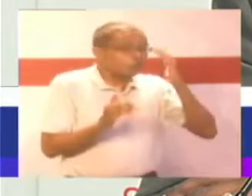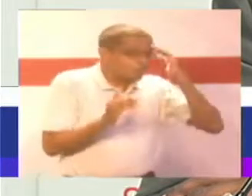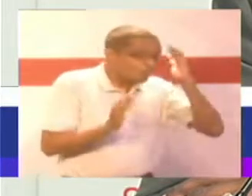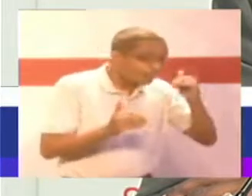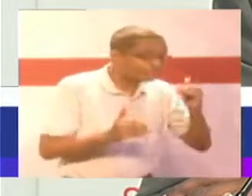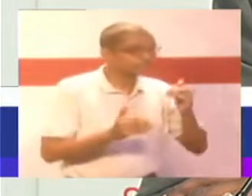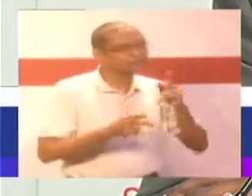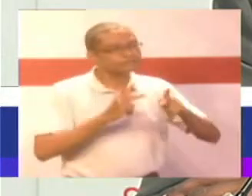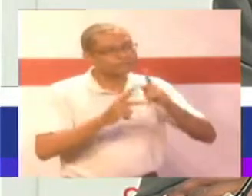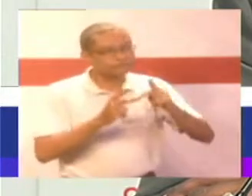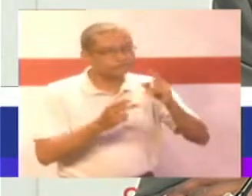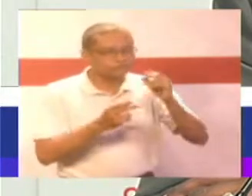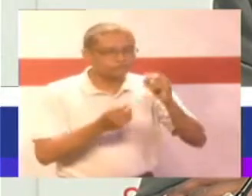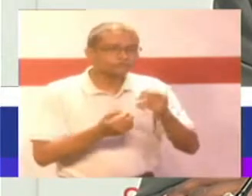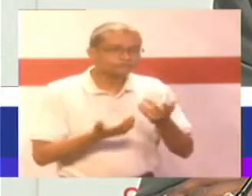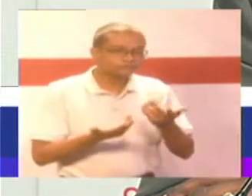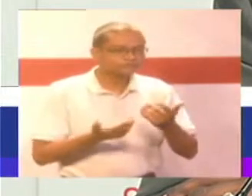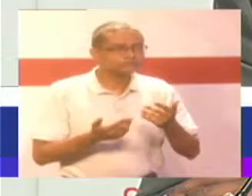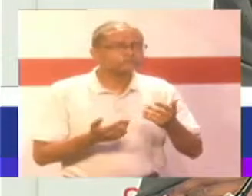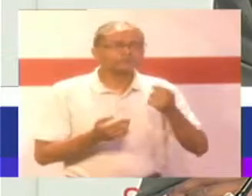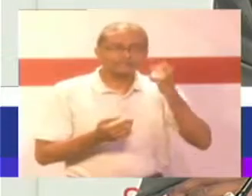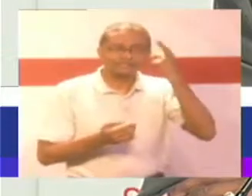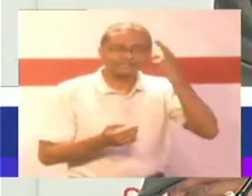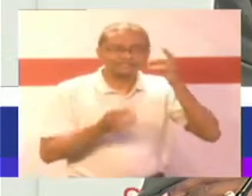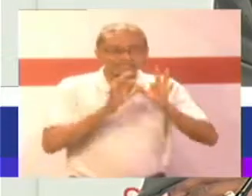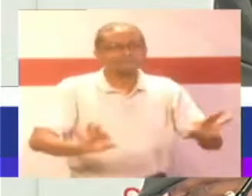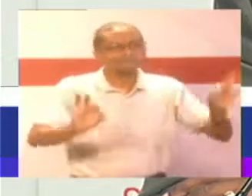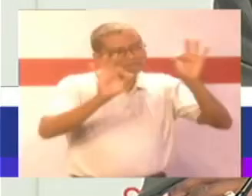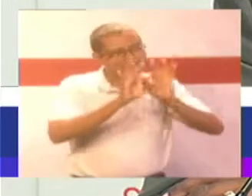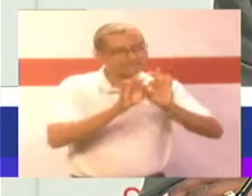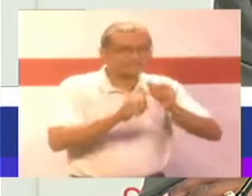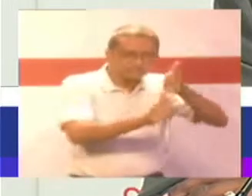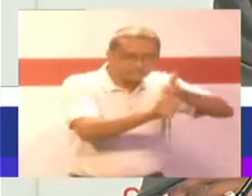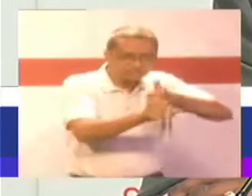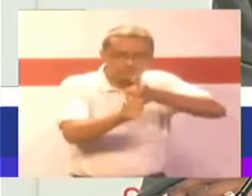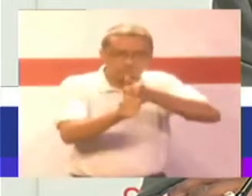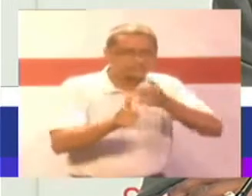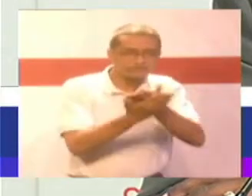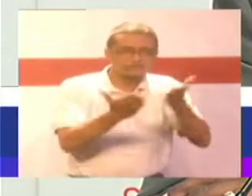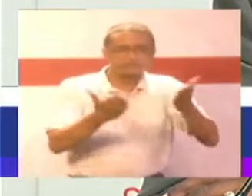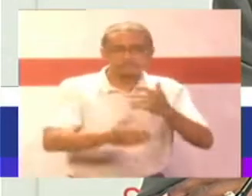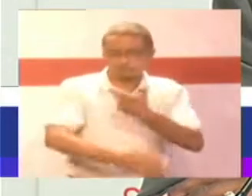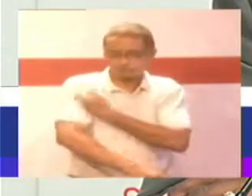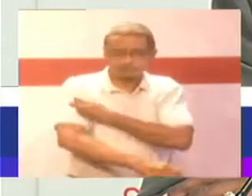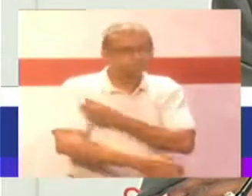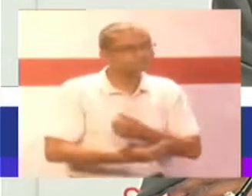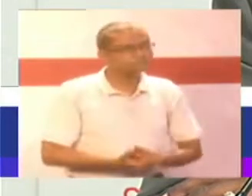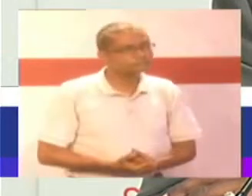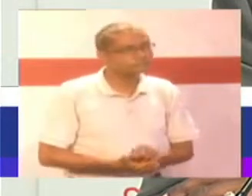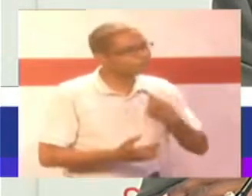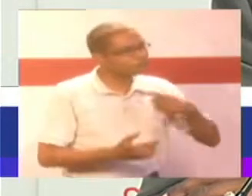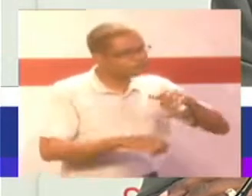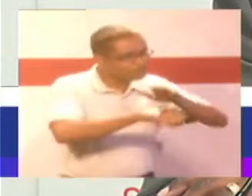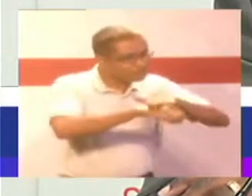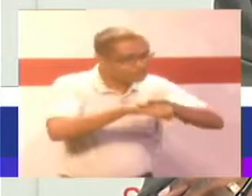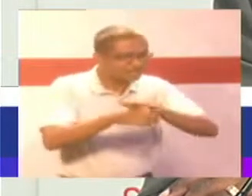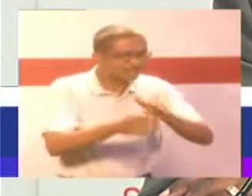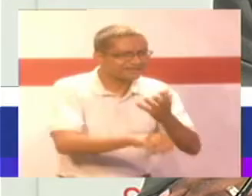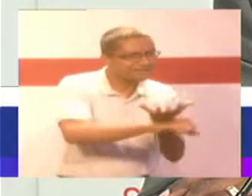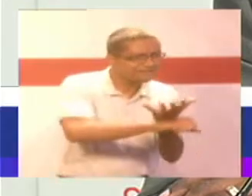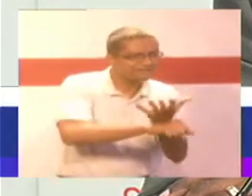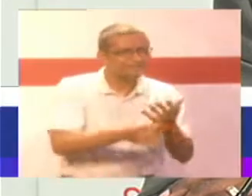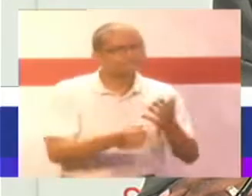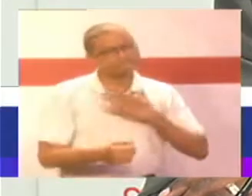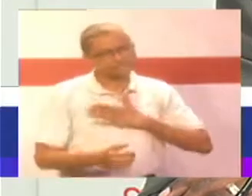recognize exactly how important that particular call for help is. We are calling for the help of the population in adhering